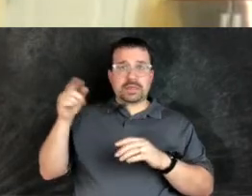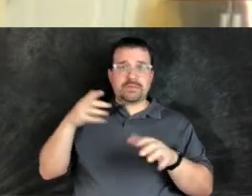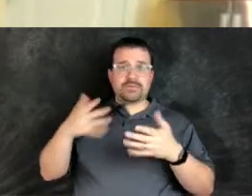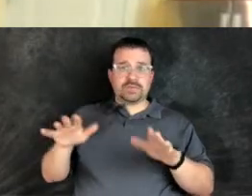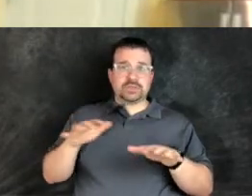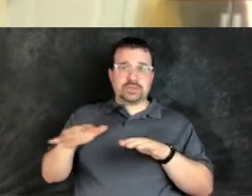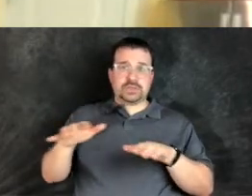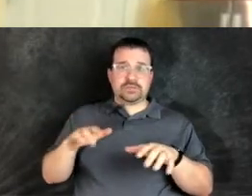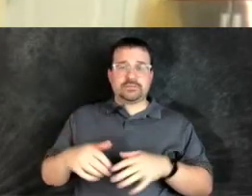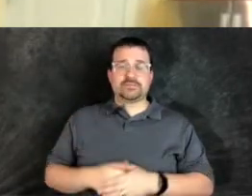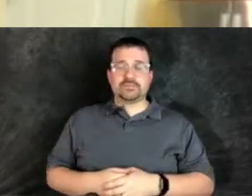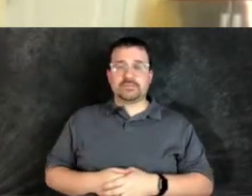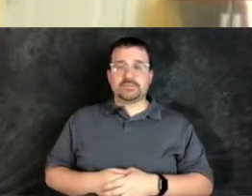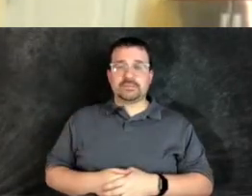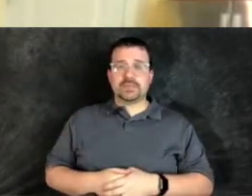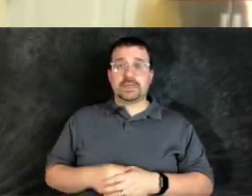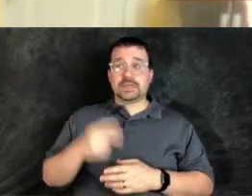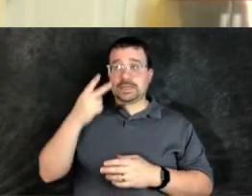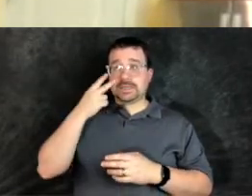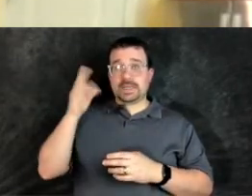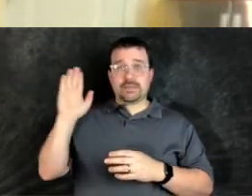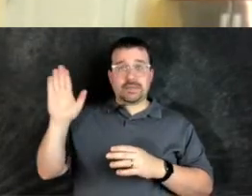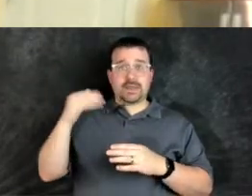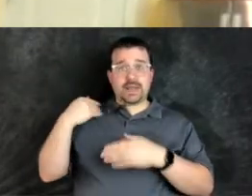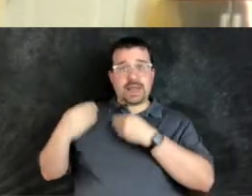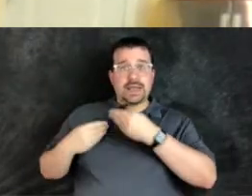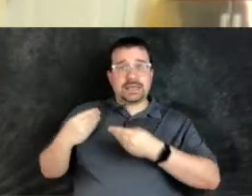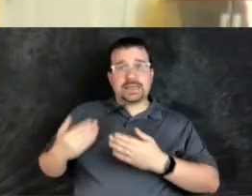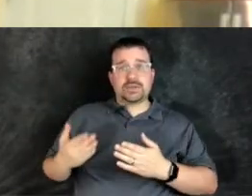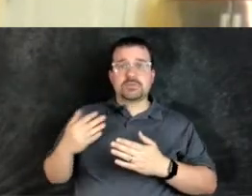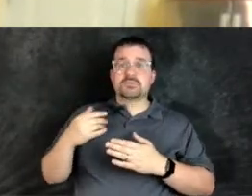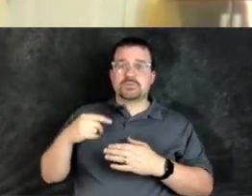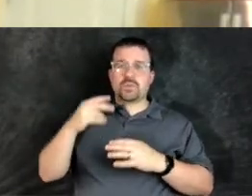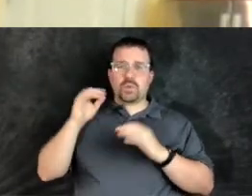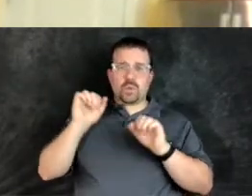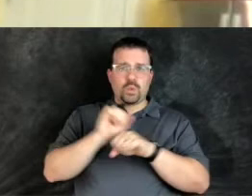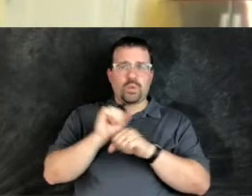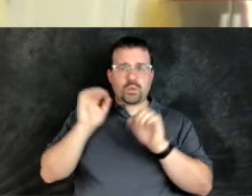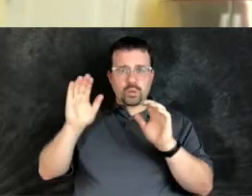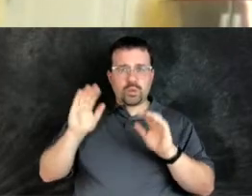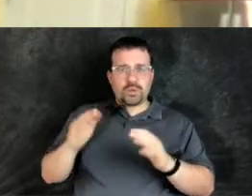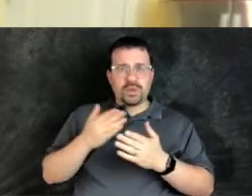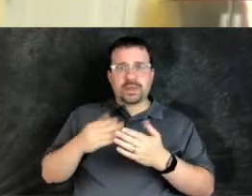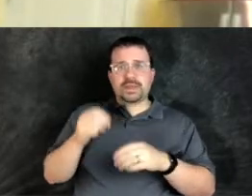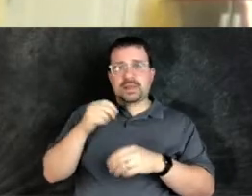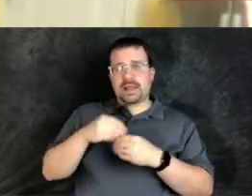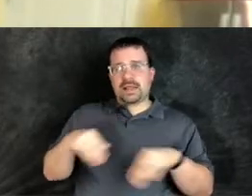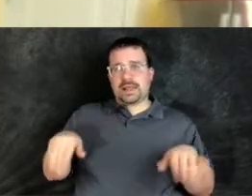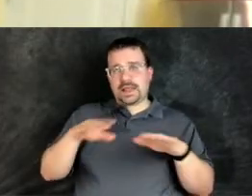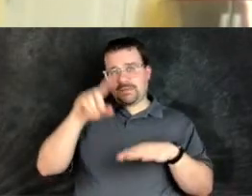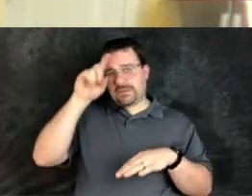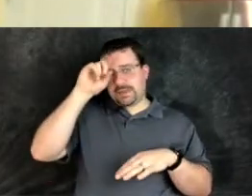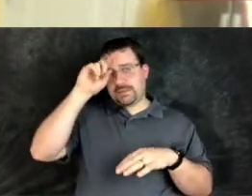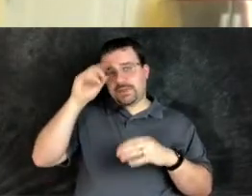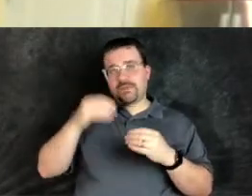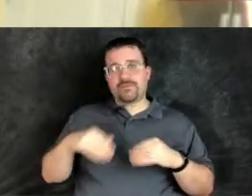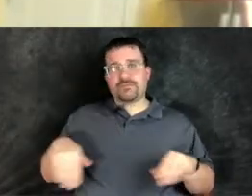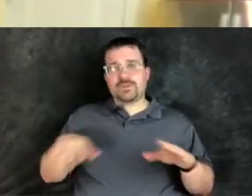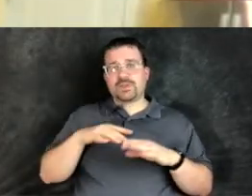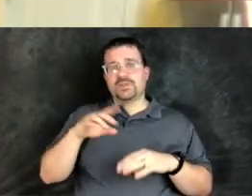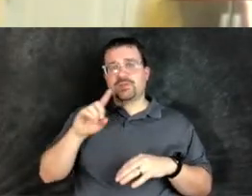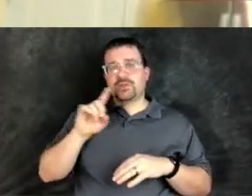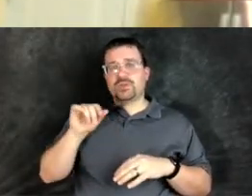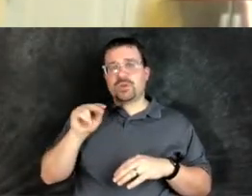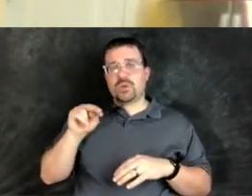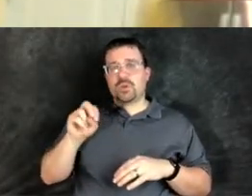done. In the sight of their ancestors, he worked marvels in the land of Egypt, in the fields of